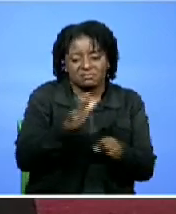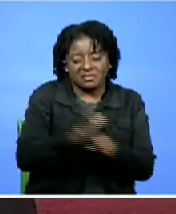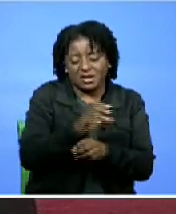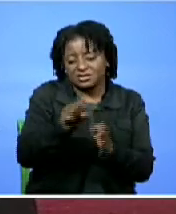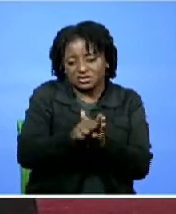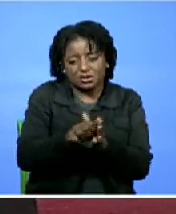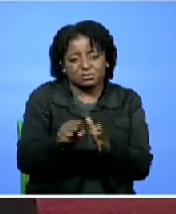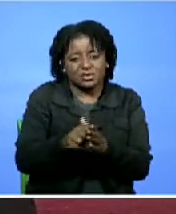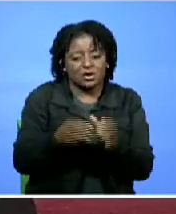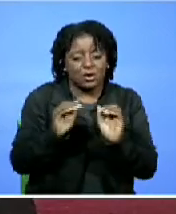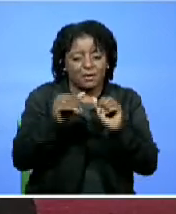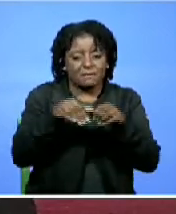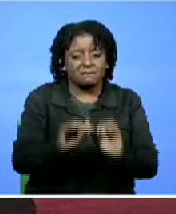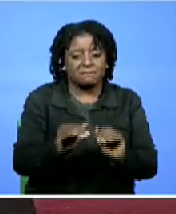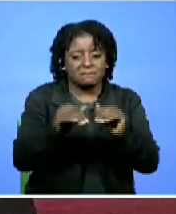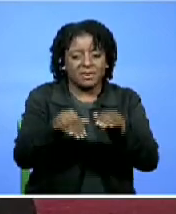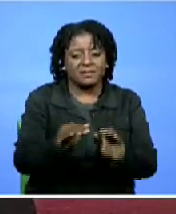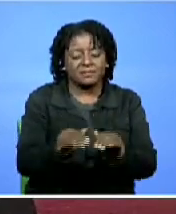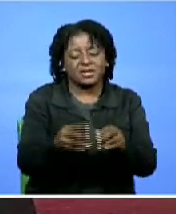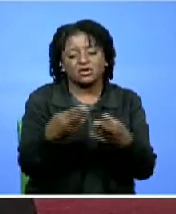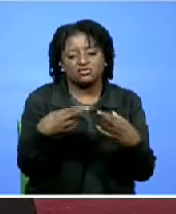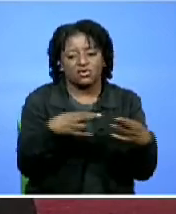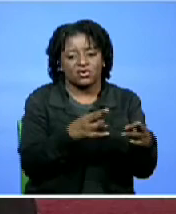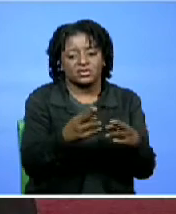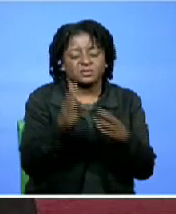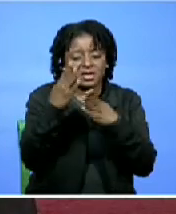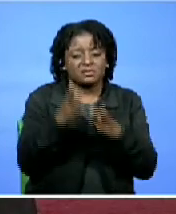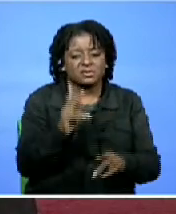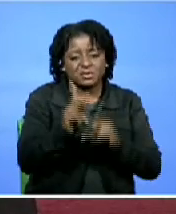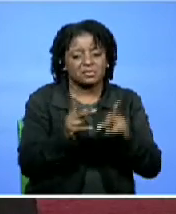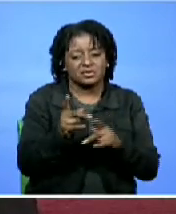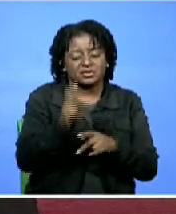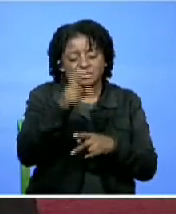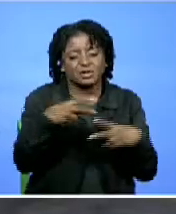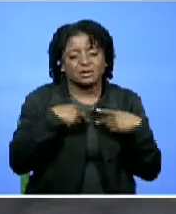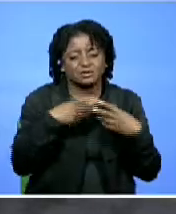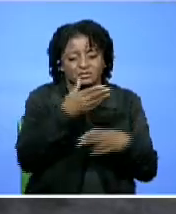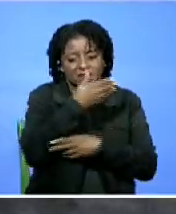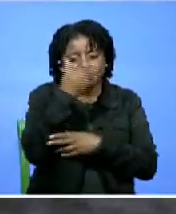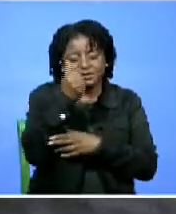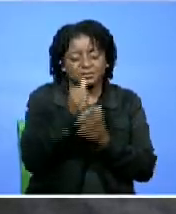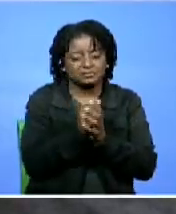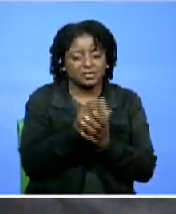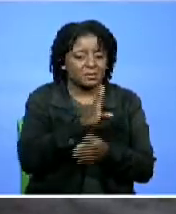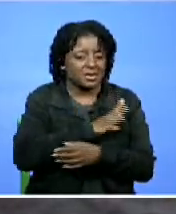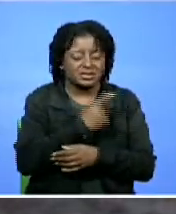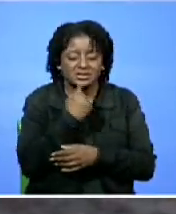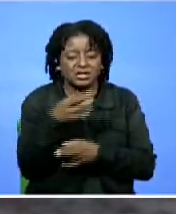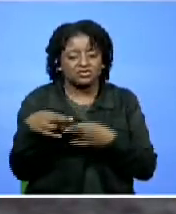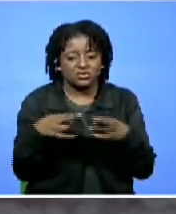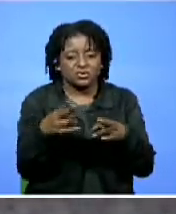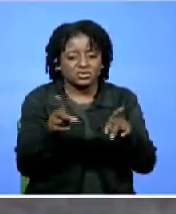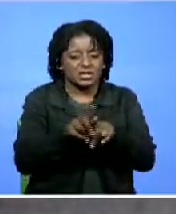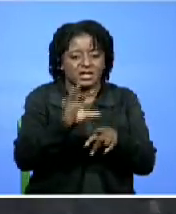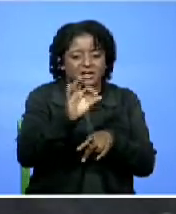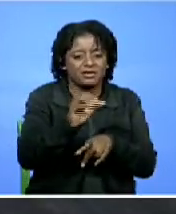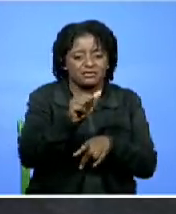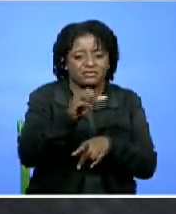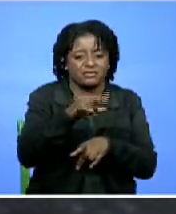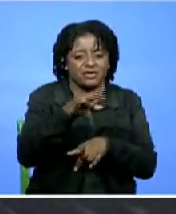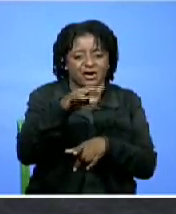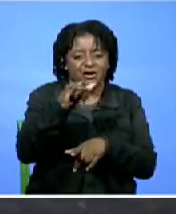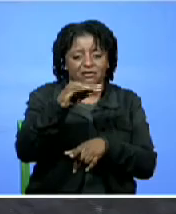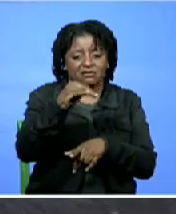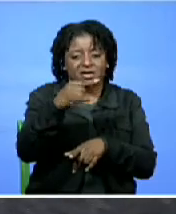roads. The Bahamian people deserve better and they're going to have better. Bannister says roads like Farrington Road, Village Road,